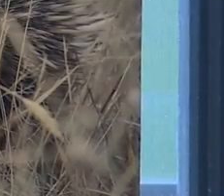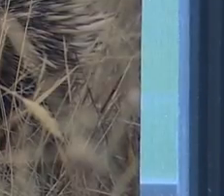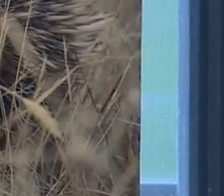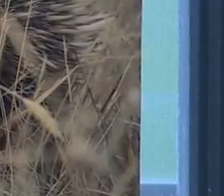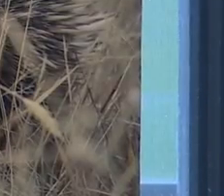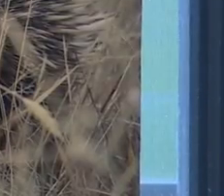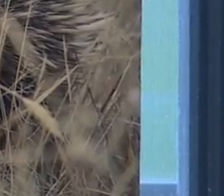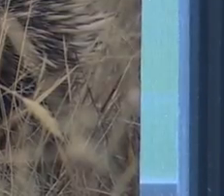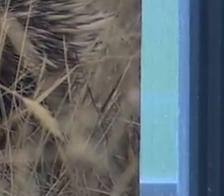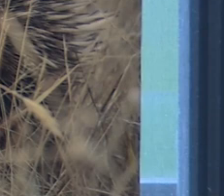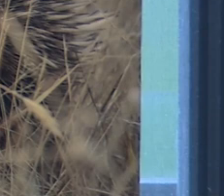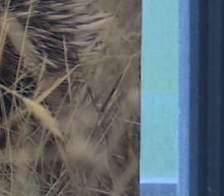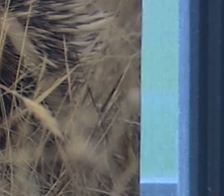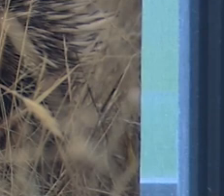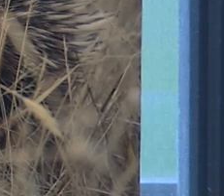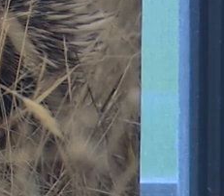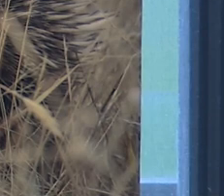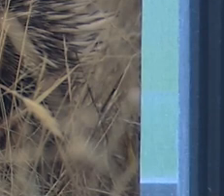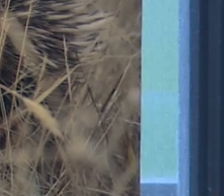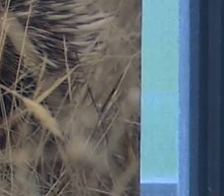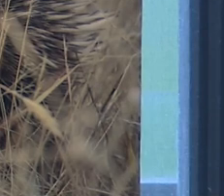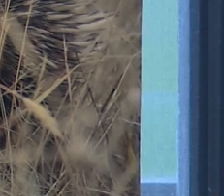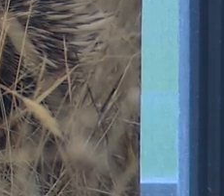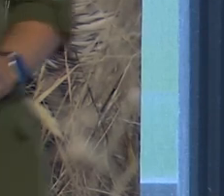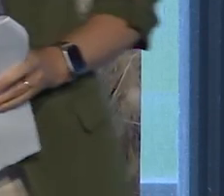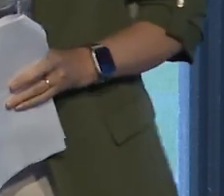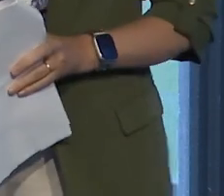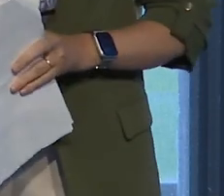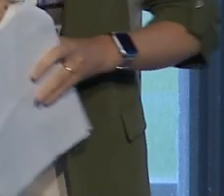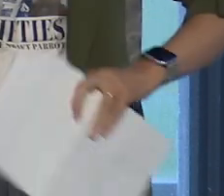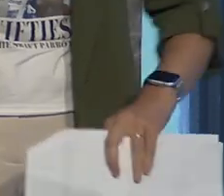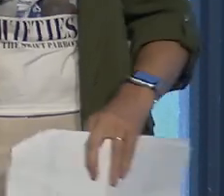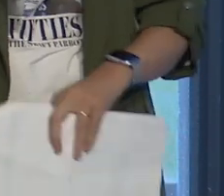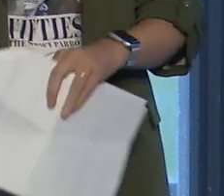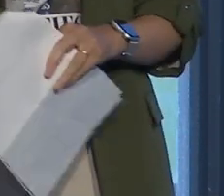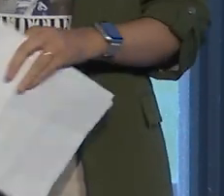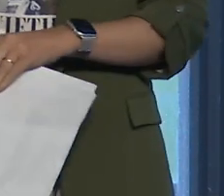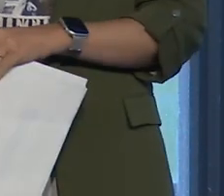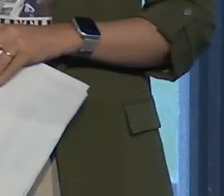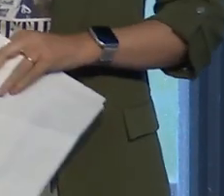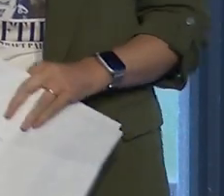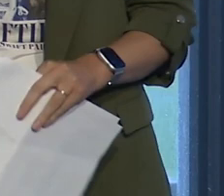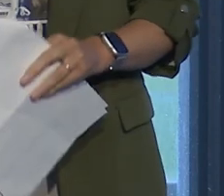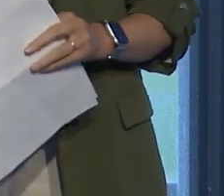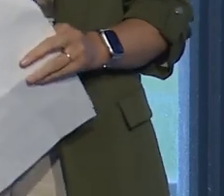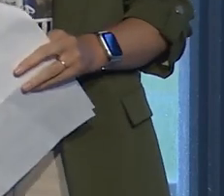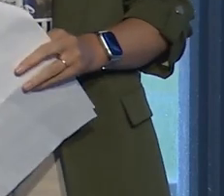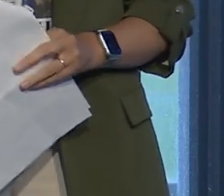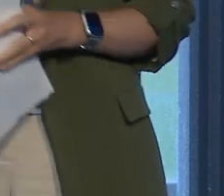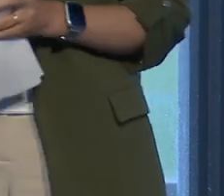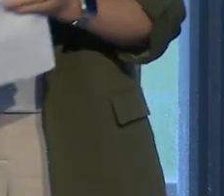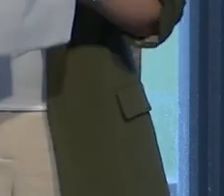So I just want to shout out a real thank you to our keynote, Anna Rose.